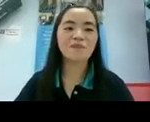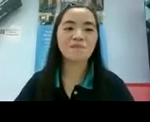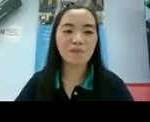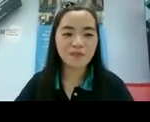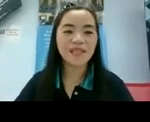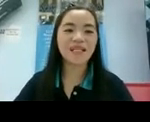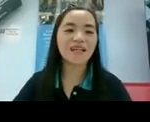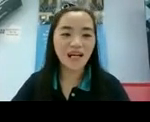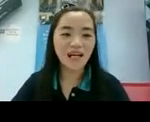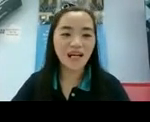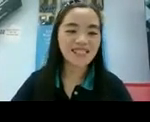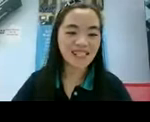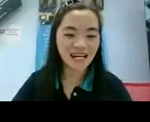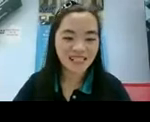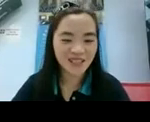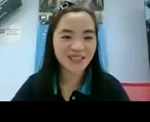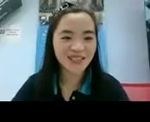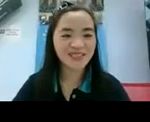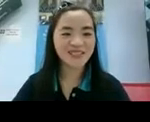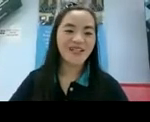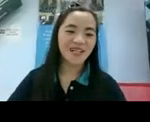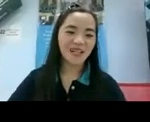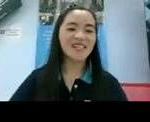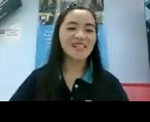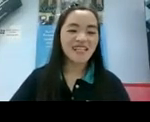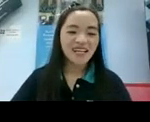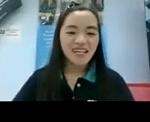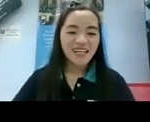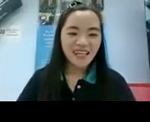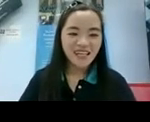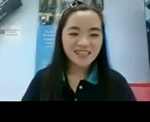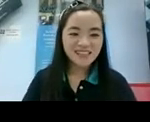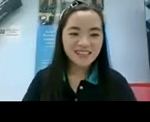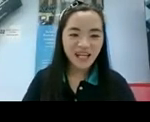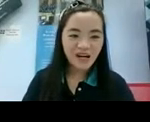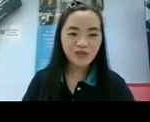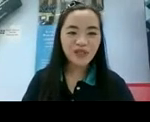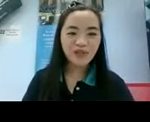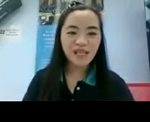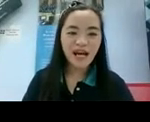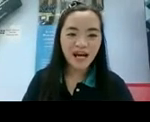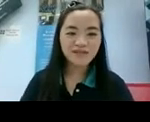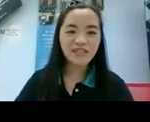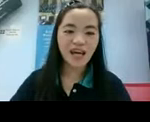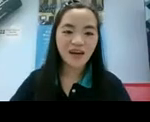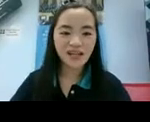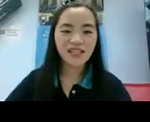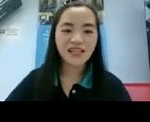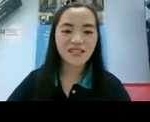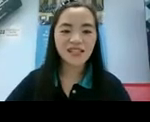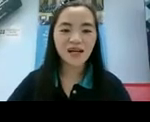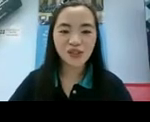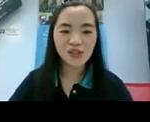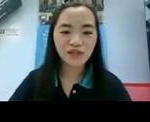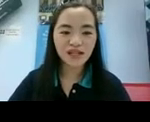Online Public Access Catalog. Okay? And now we will have the navigating